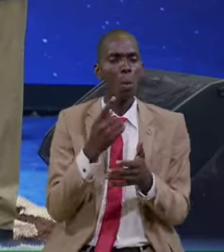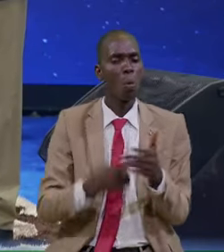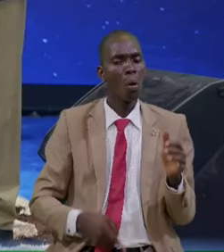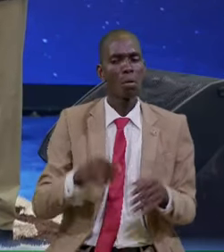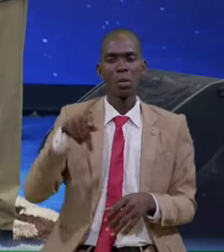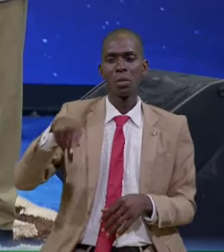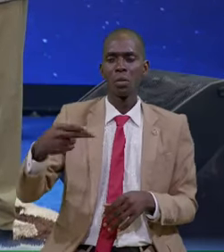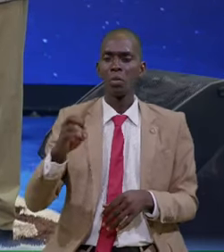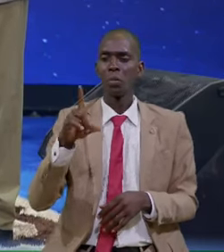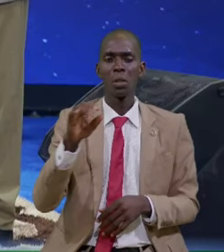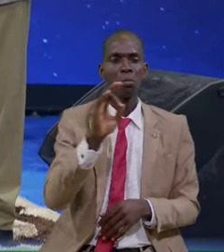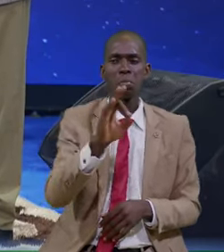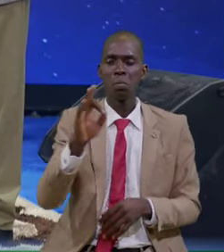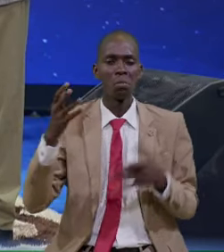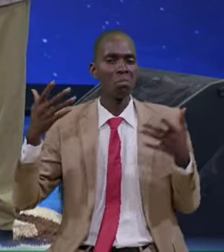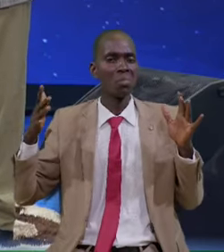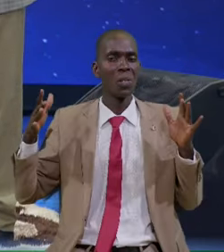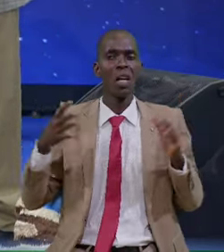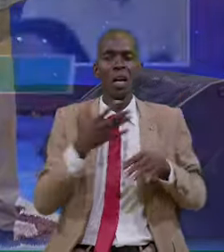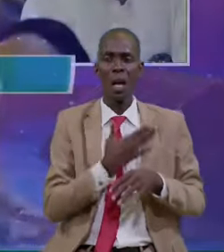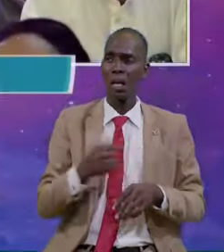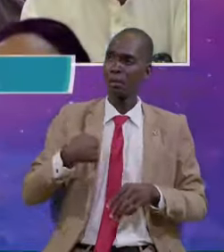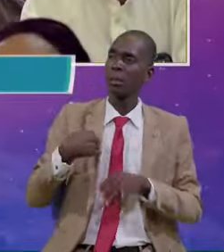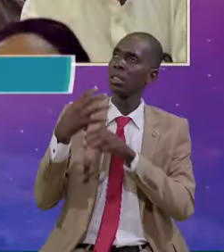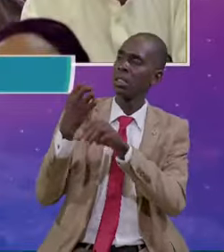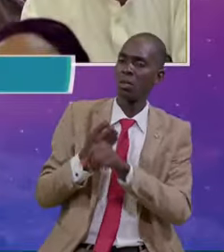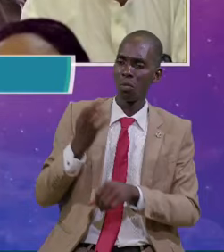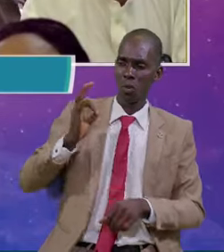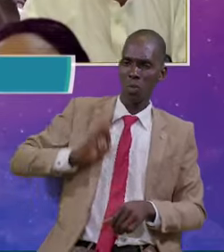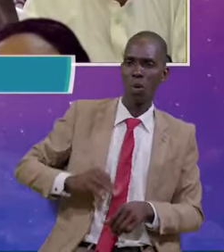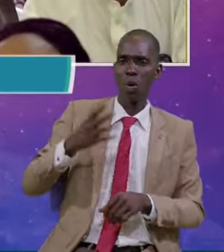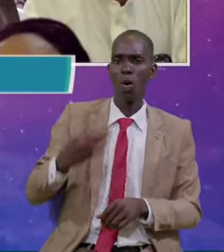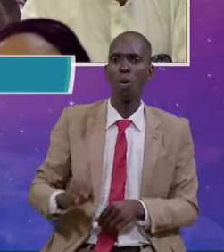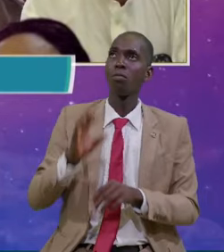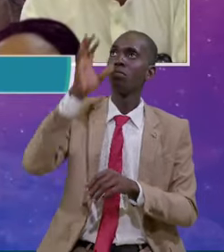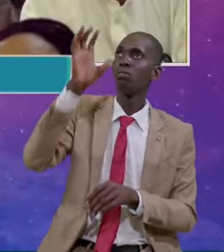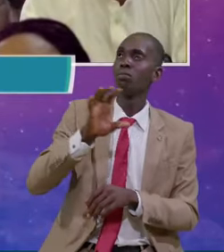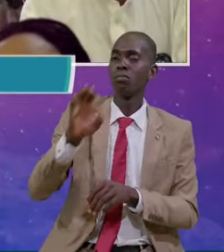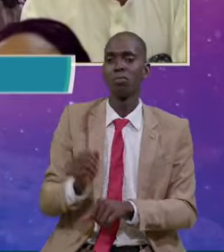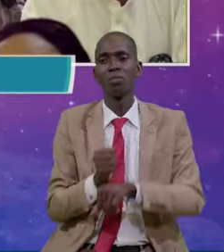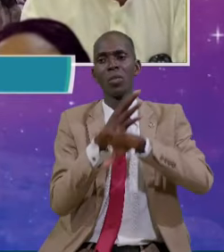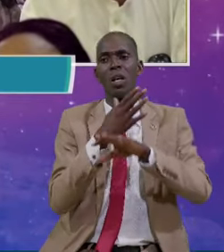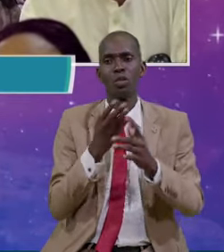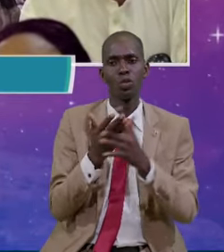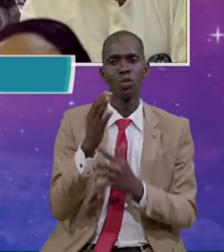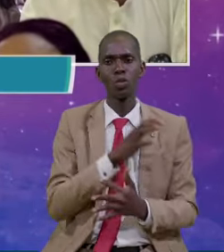said, I received of the benefit of Calvary through Christ. And then it's for